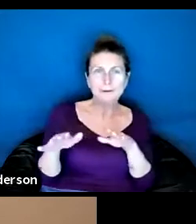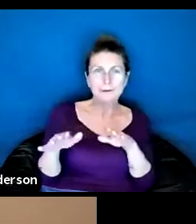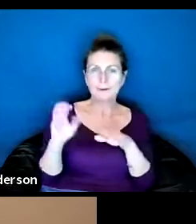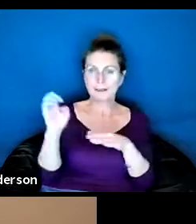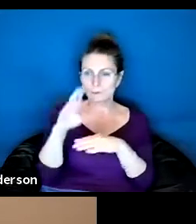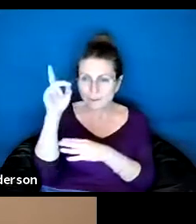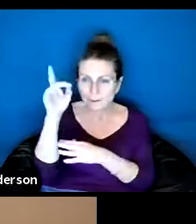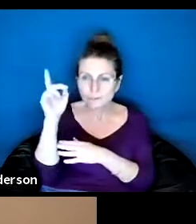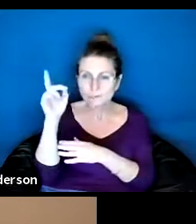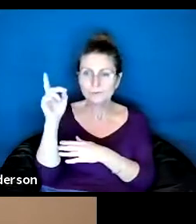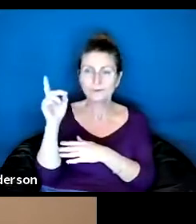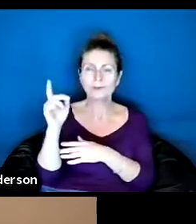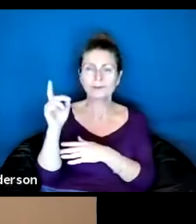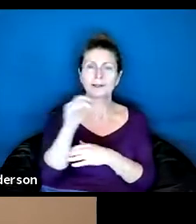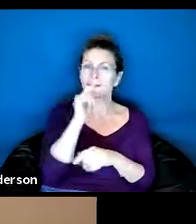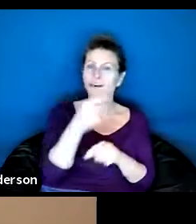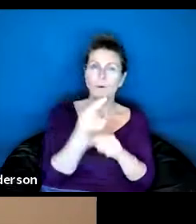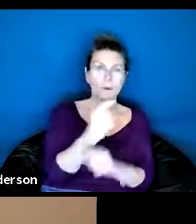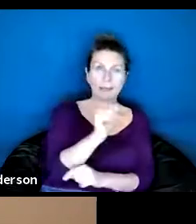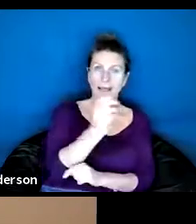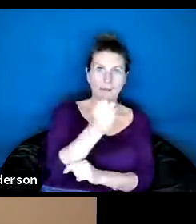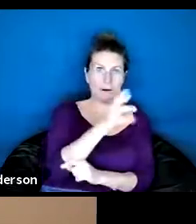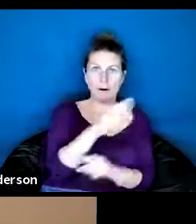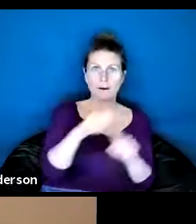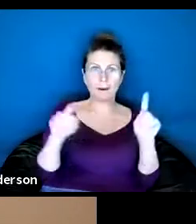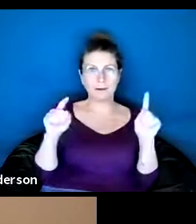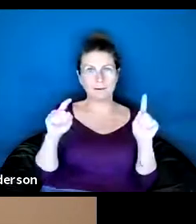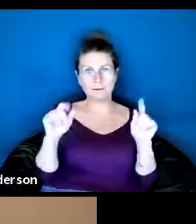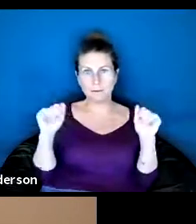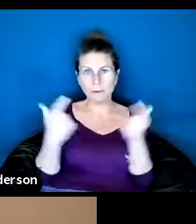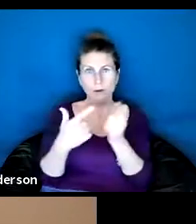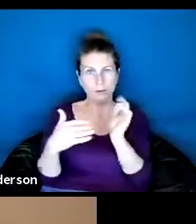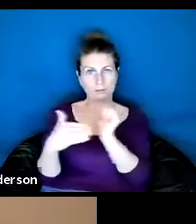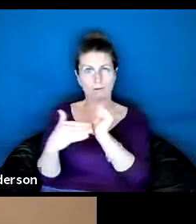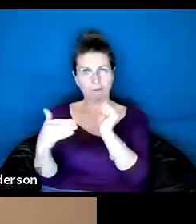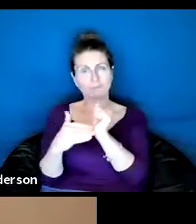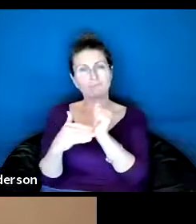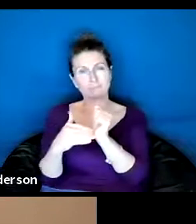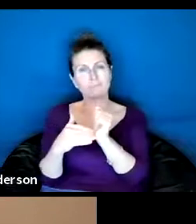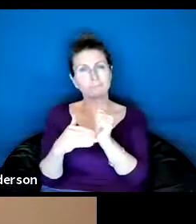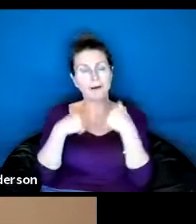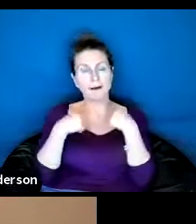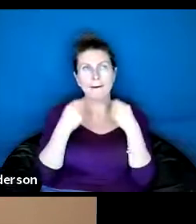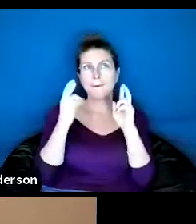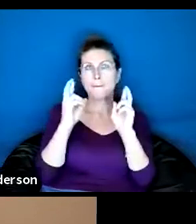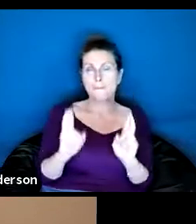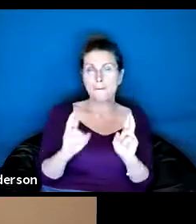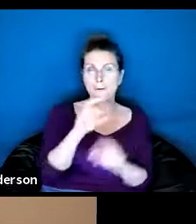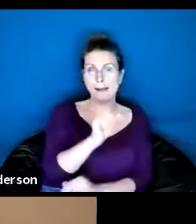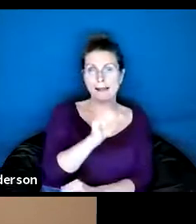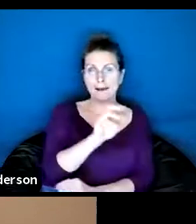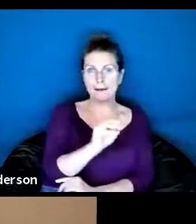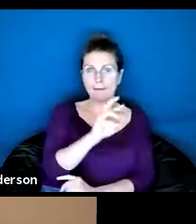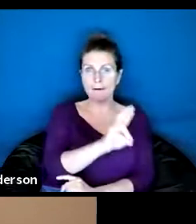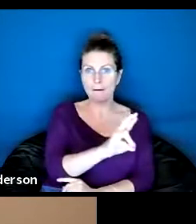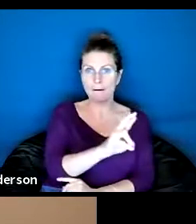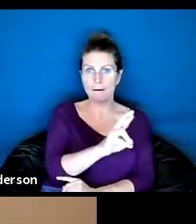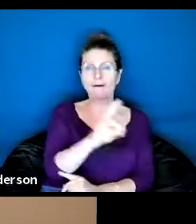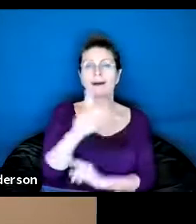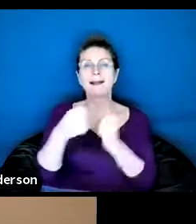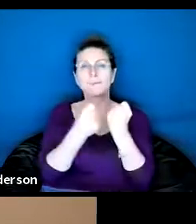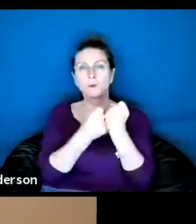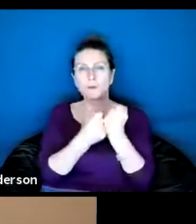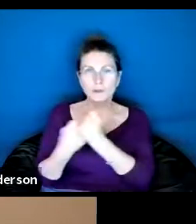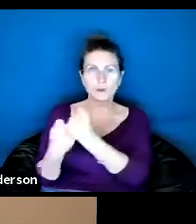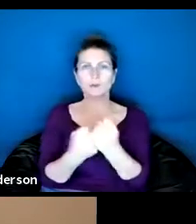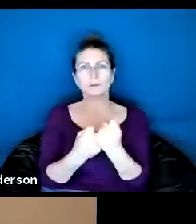education that we haven't cracked across all of medicine. And I hope that AMR and stewardship is one of the first